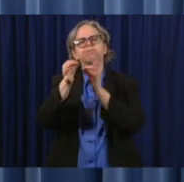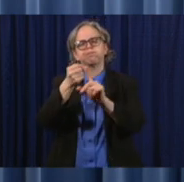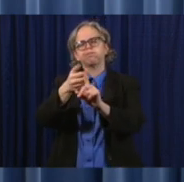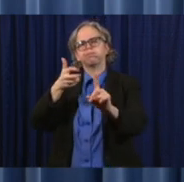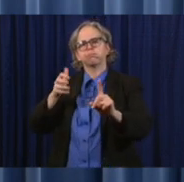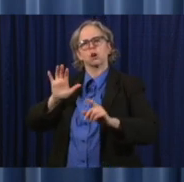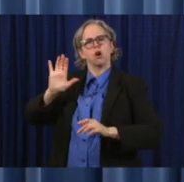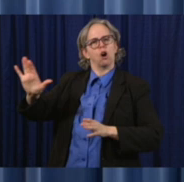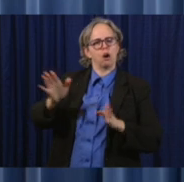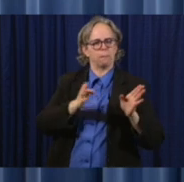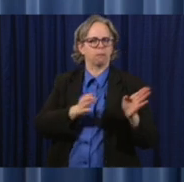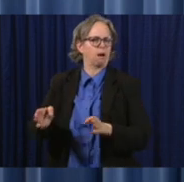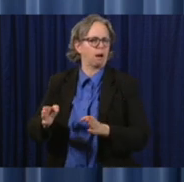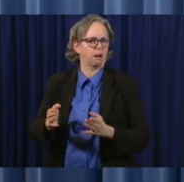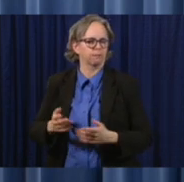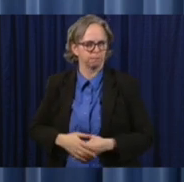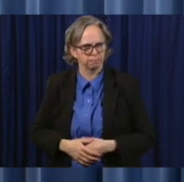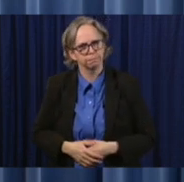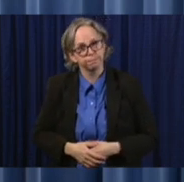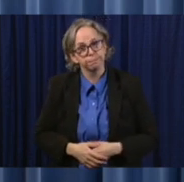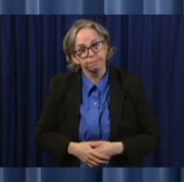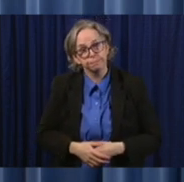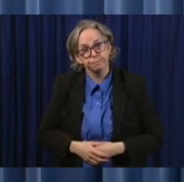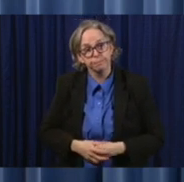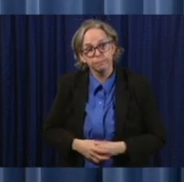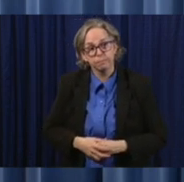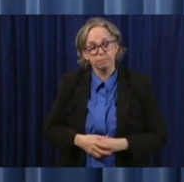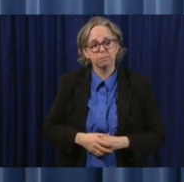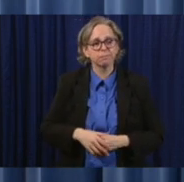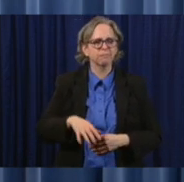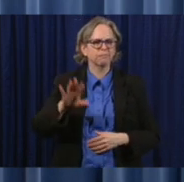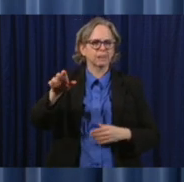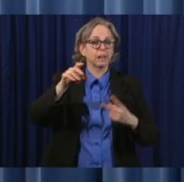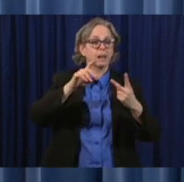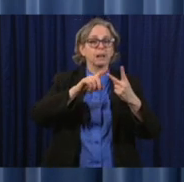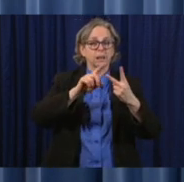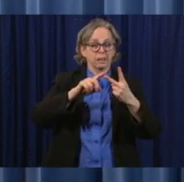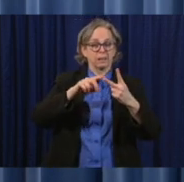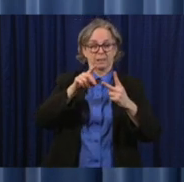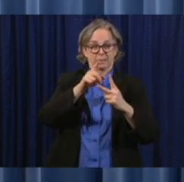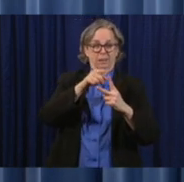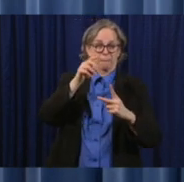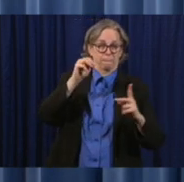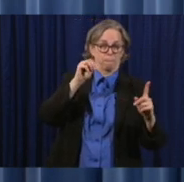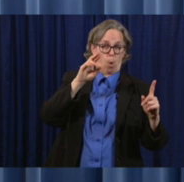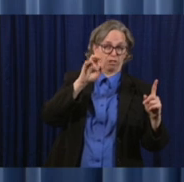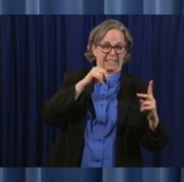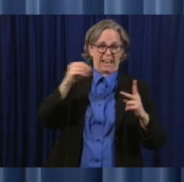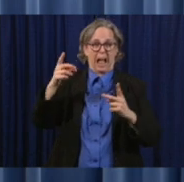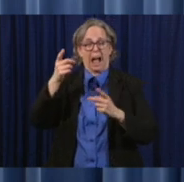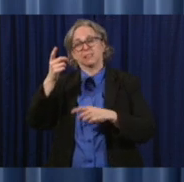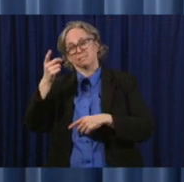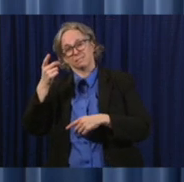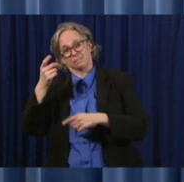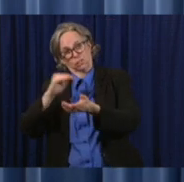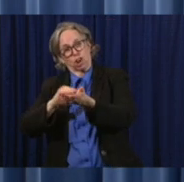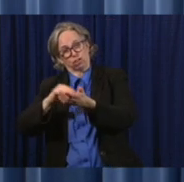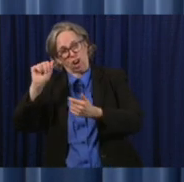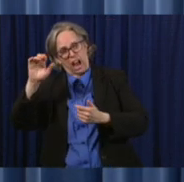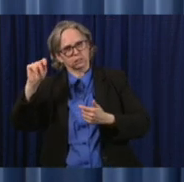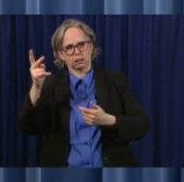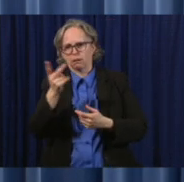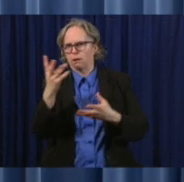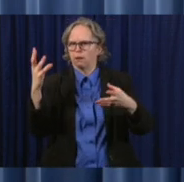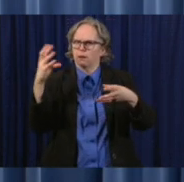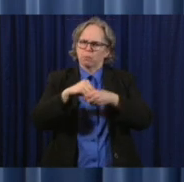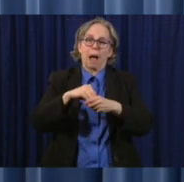place. She and Dr. Acton and our whole team have really done some innovative work in regard to our